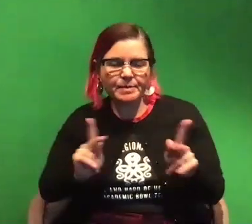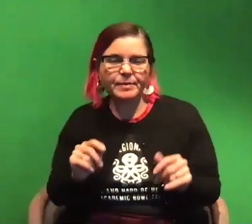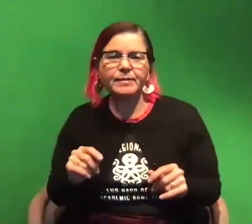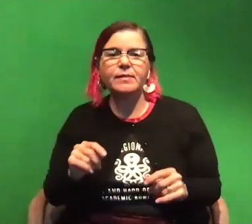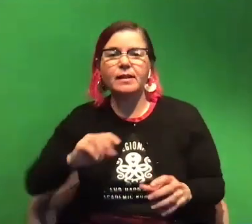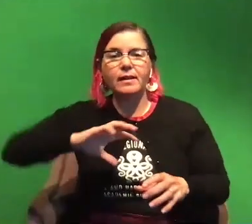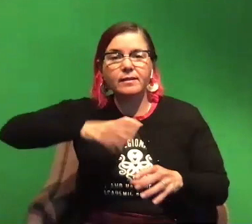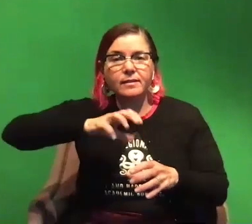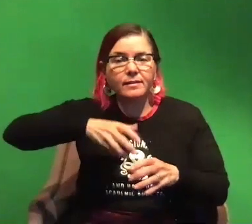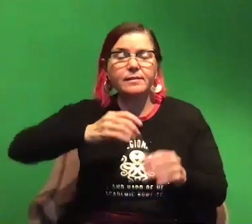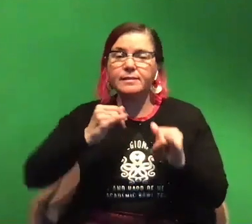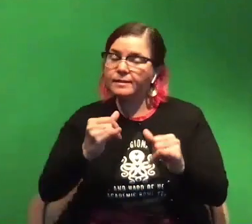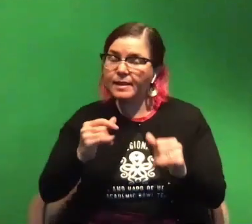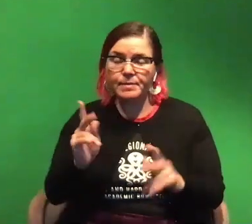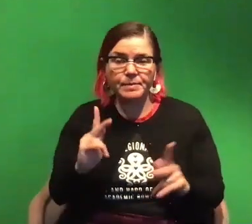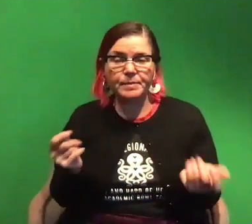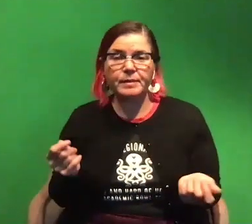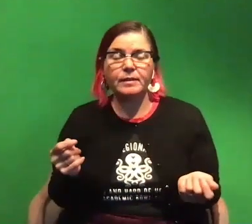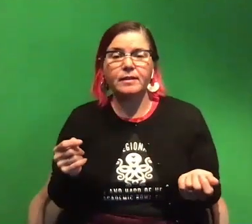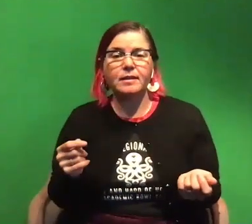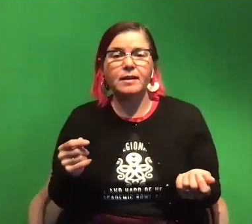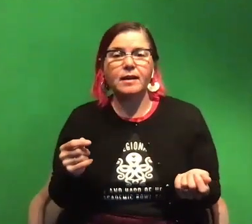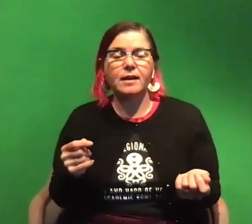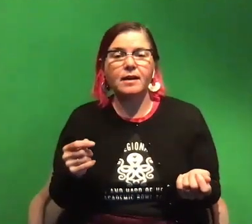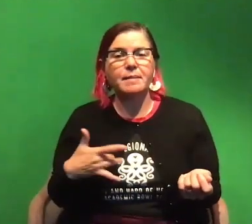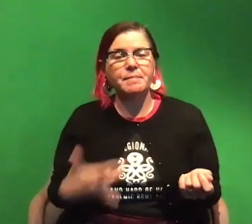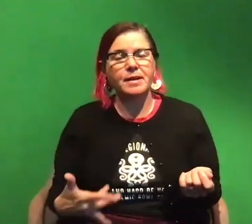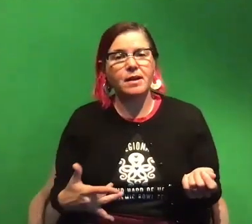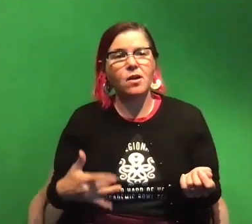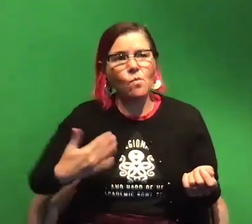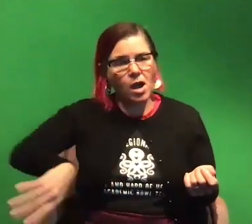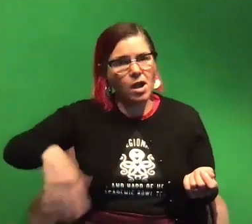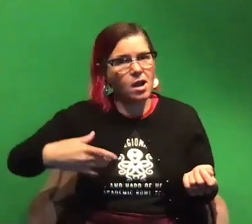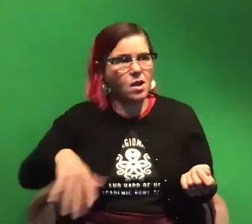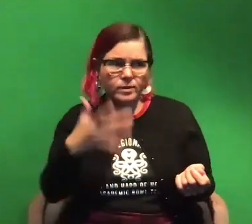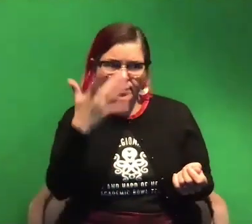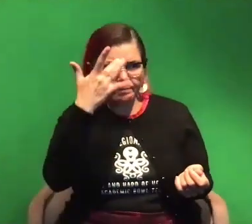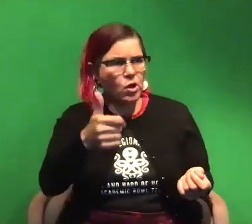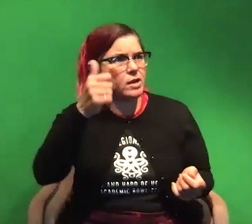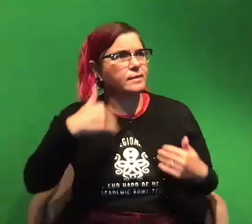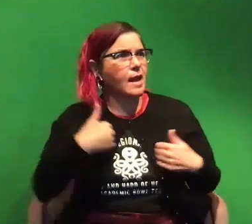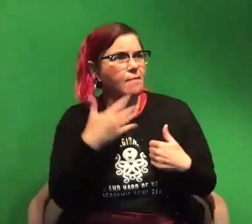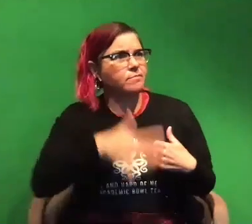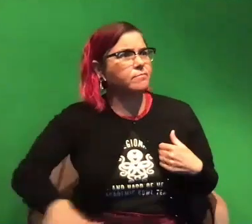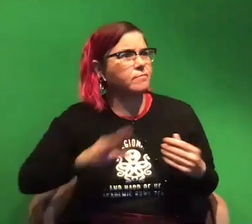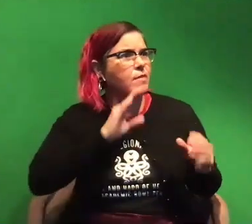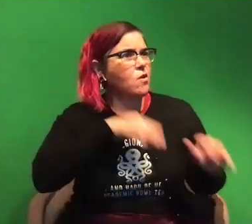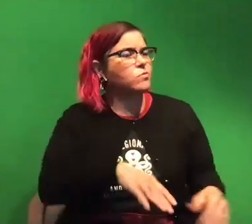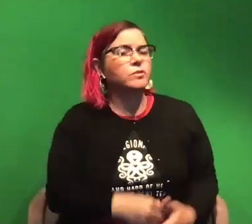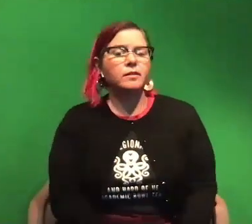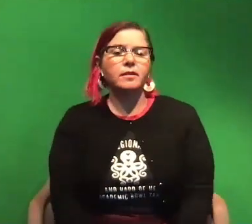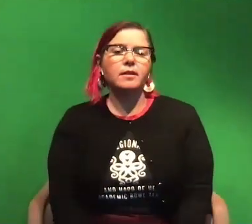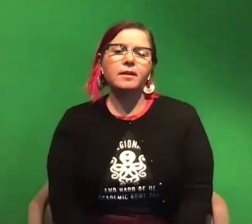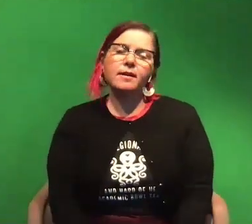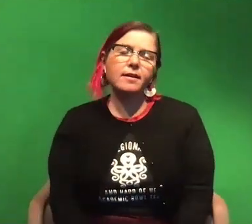unscrew jars like we can, it's often thought that, boy, they're the smartest animals in the ocean. And I don't